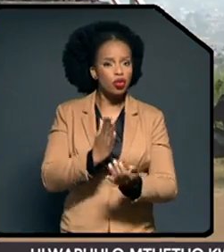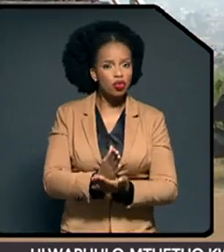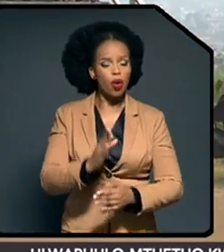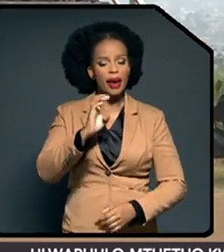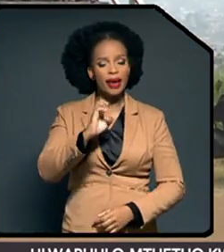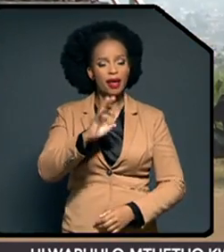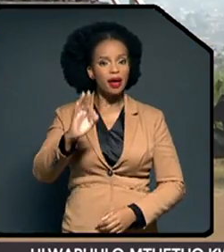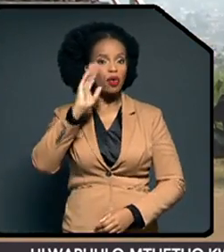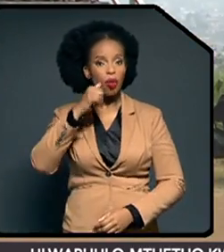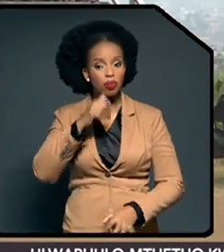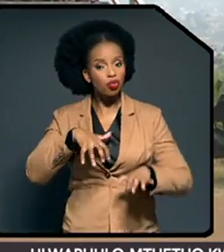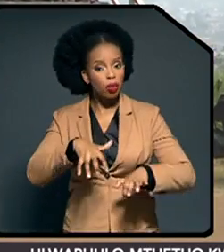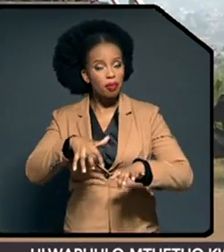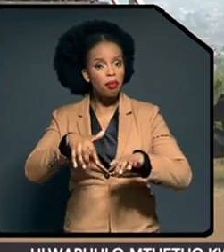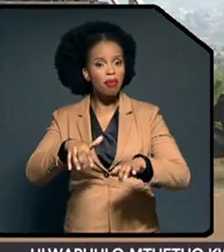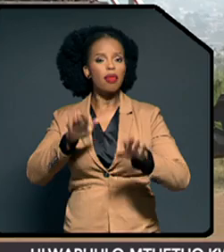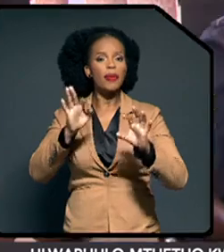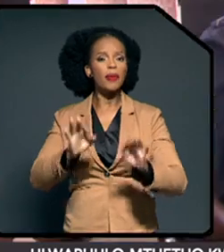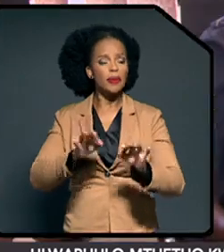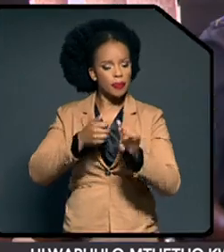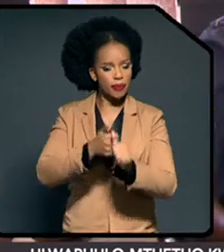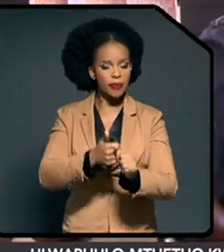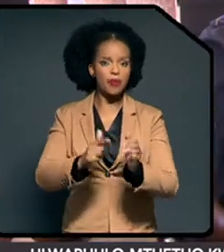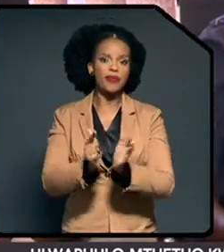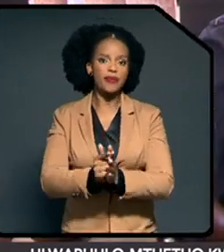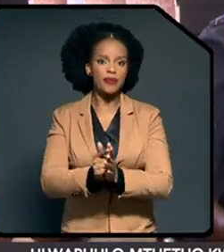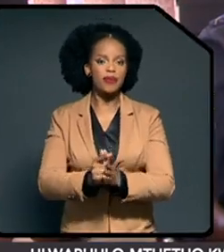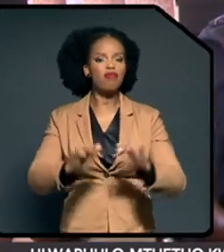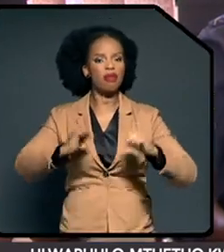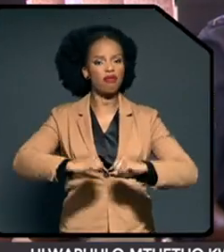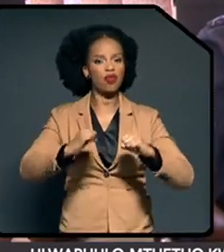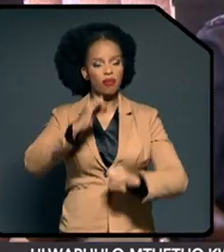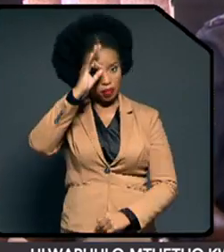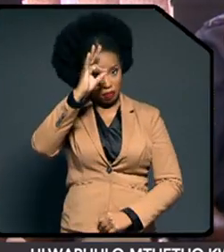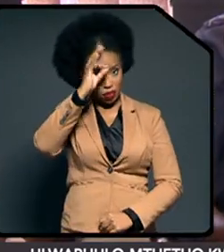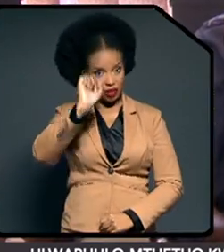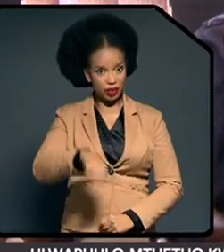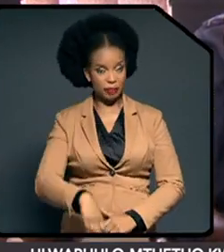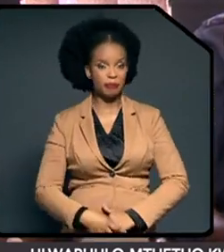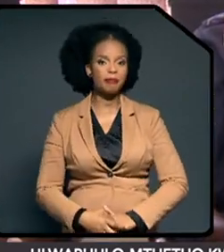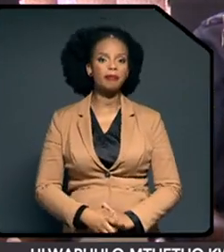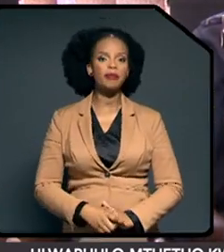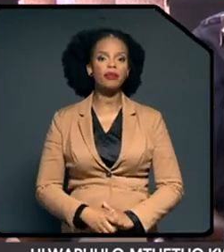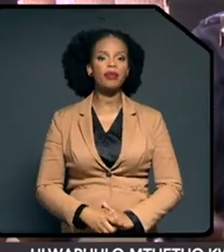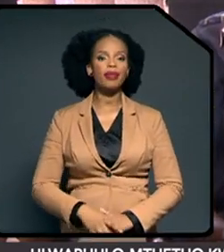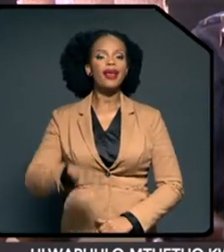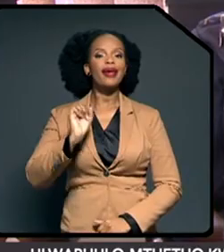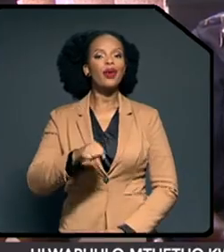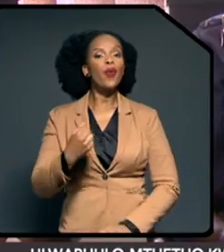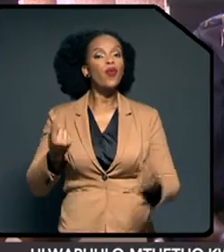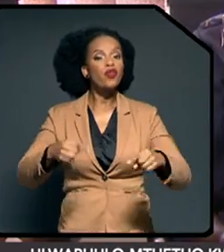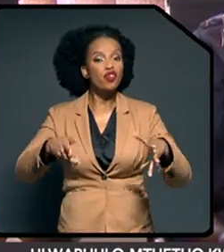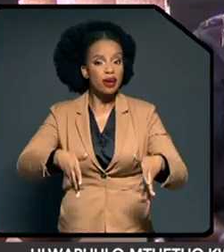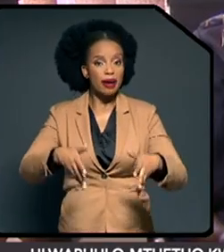phondo uvume ngazwinye namapolisa. If you go to KwaMashu now, there are more informal